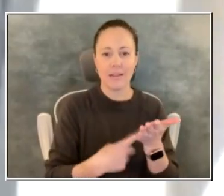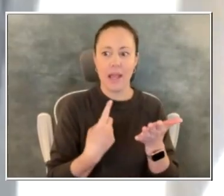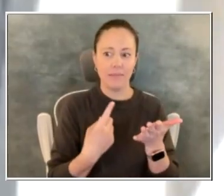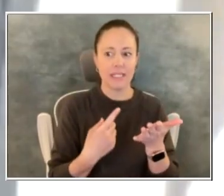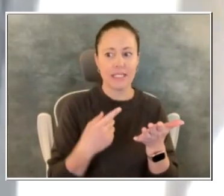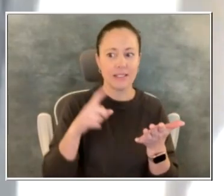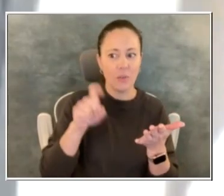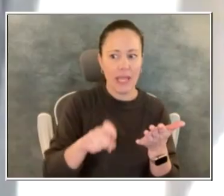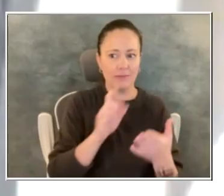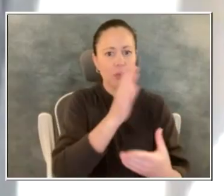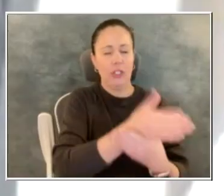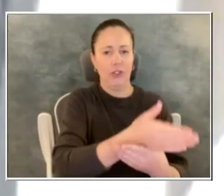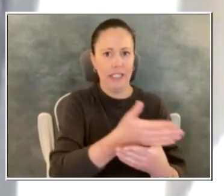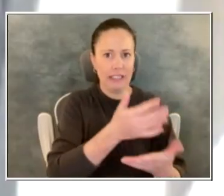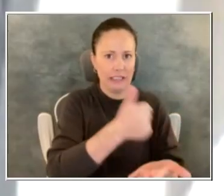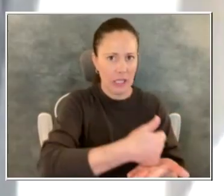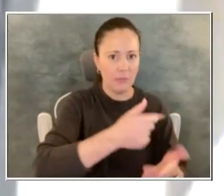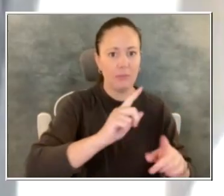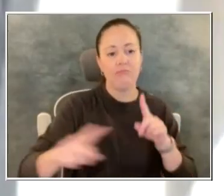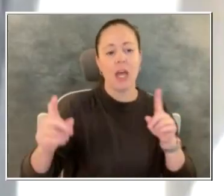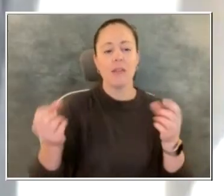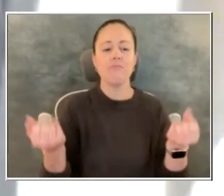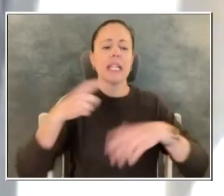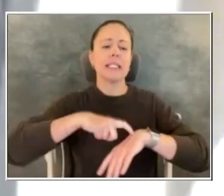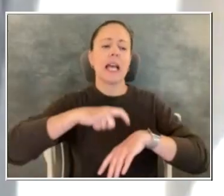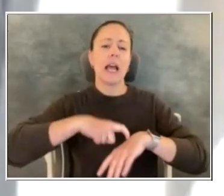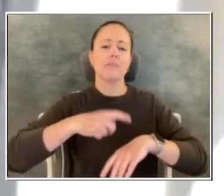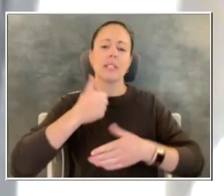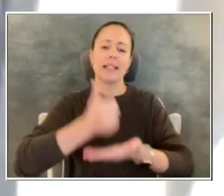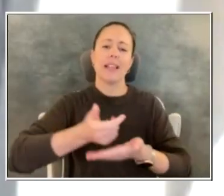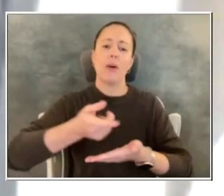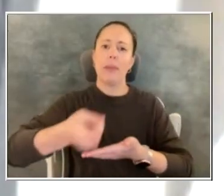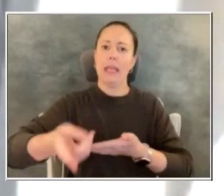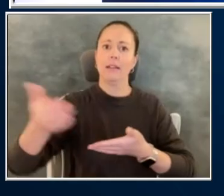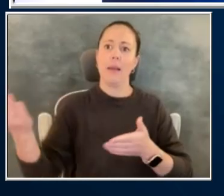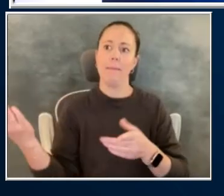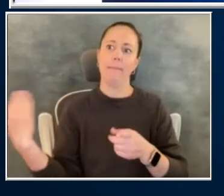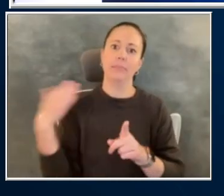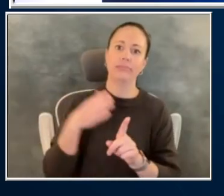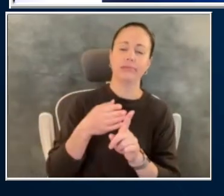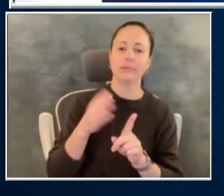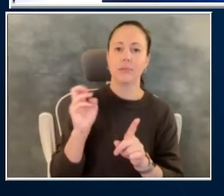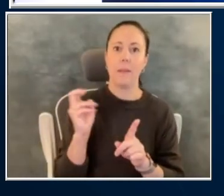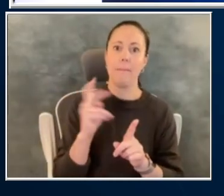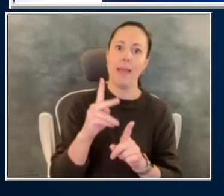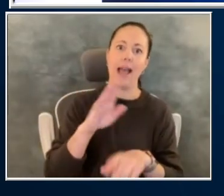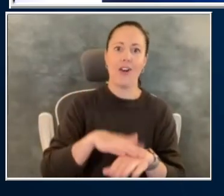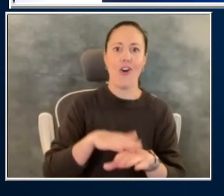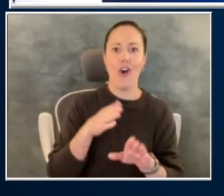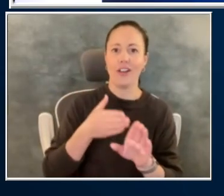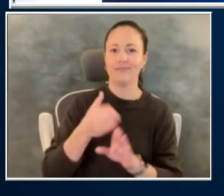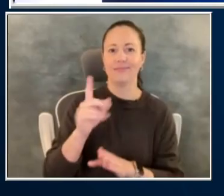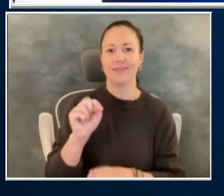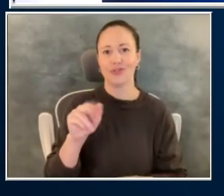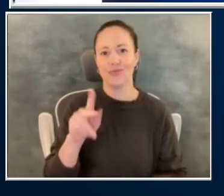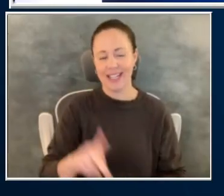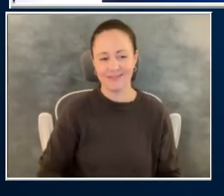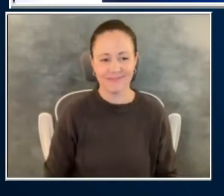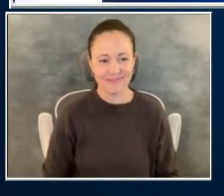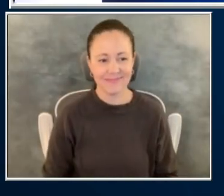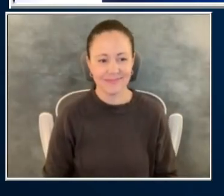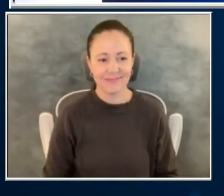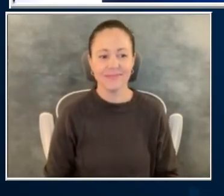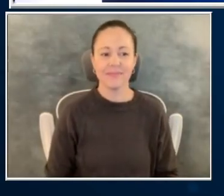it's just kind of getting them through the immediate effect and getting them back on track. The American Medical Association has recommended cutoff limits